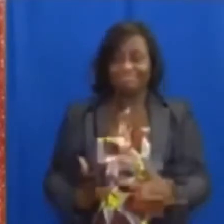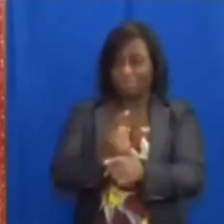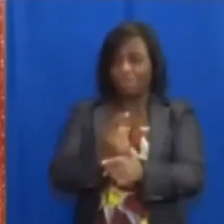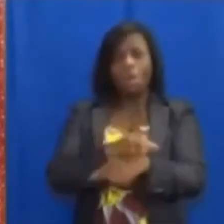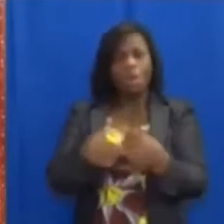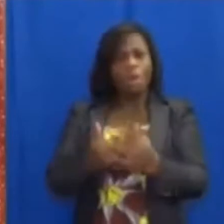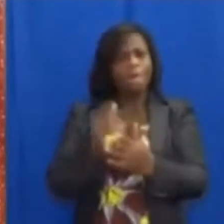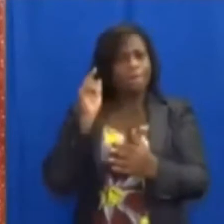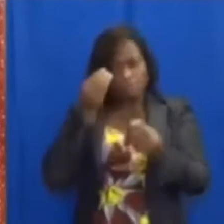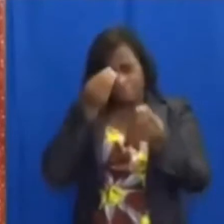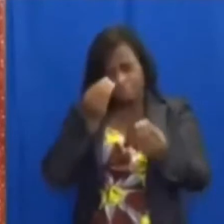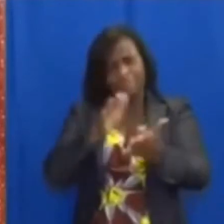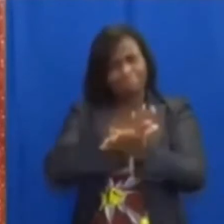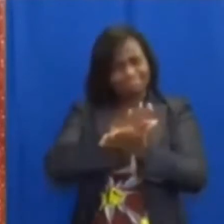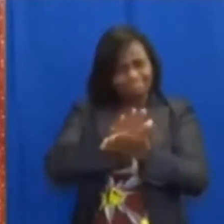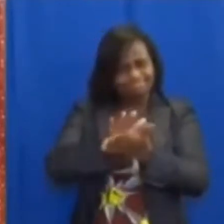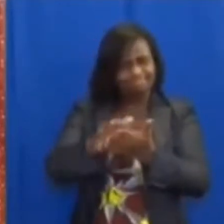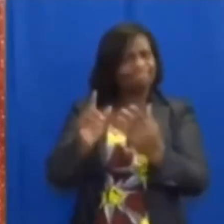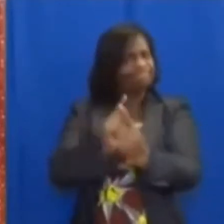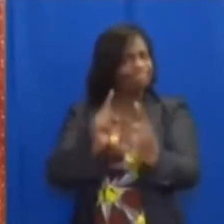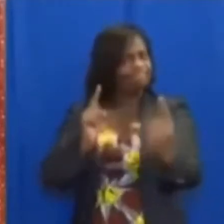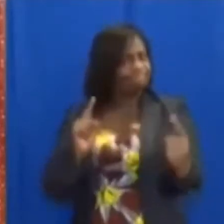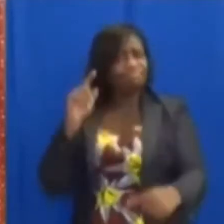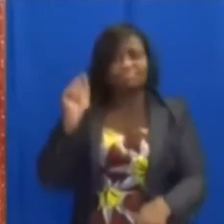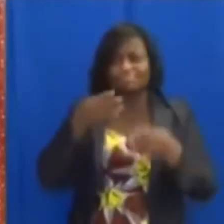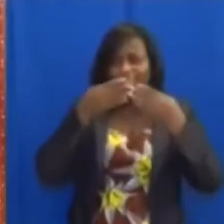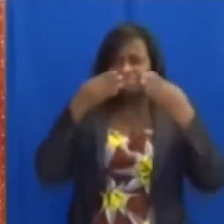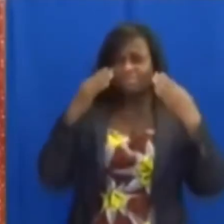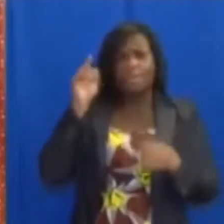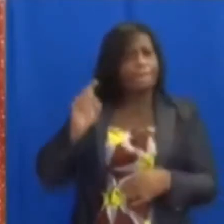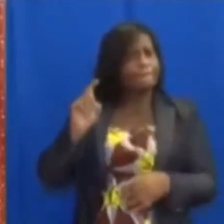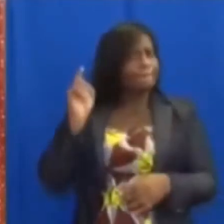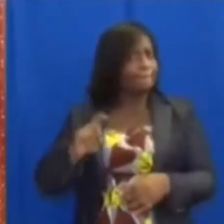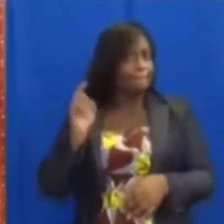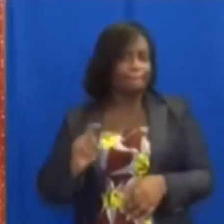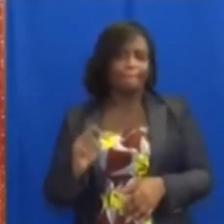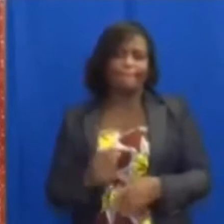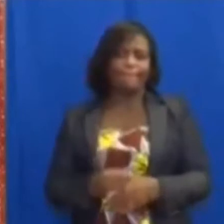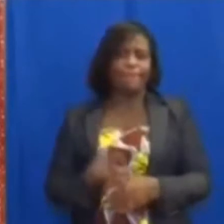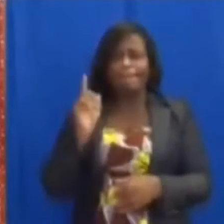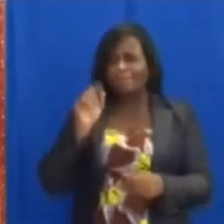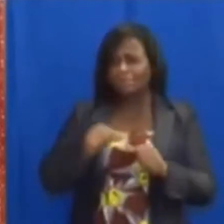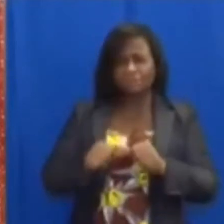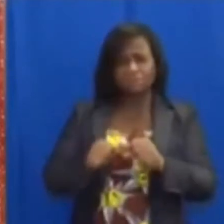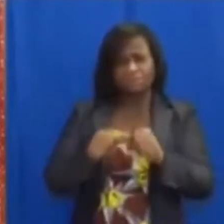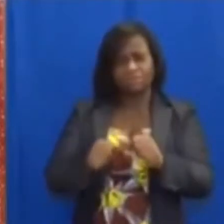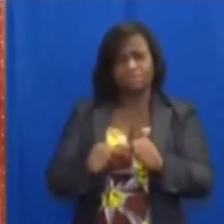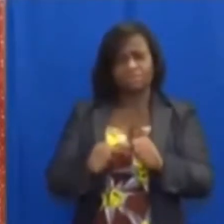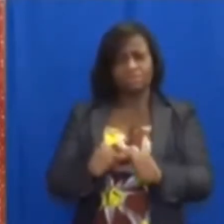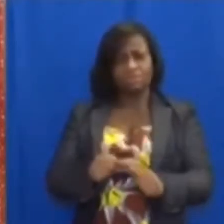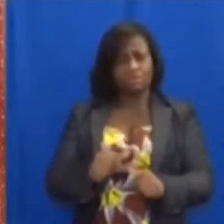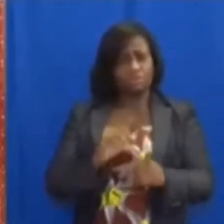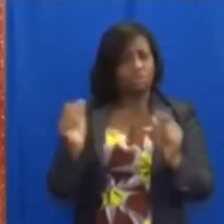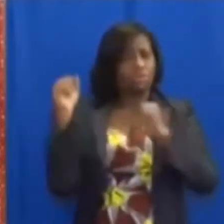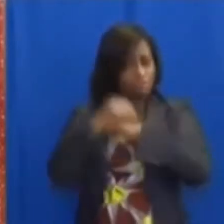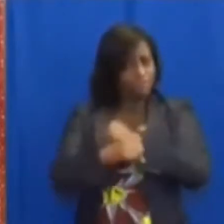the adherence to the enhanced hygiene, social distancing, and mask-wearing protocols continue to be the tools